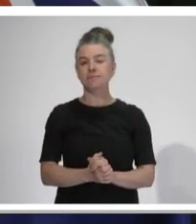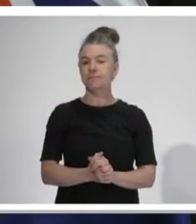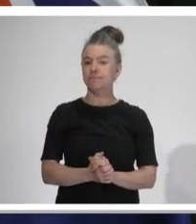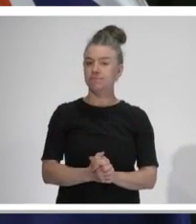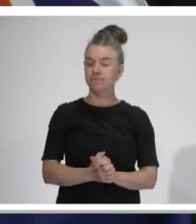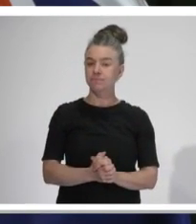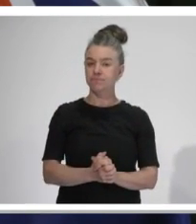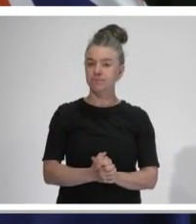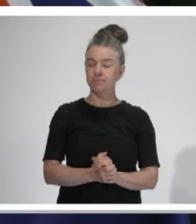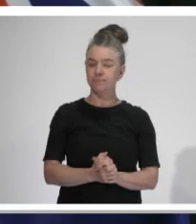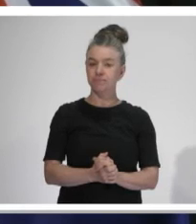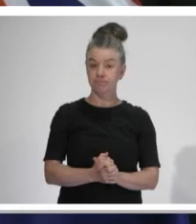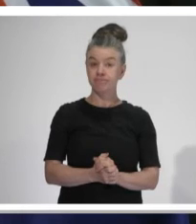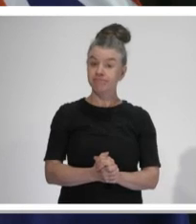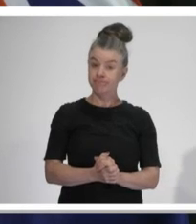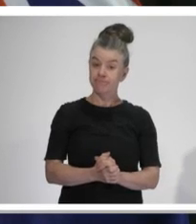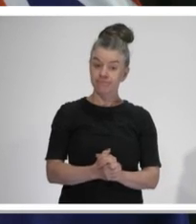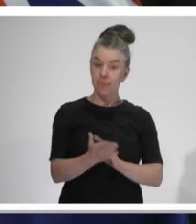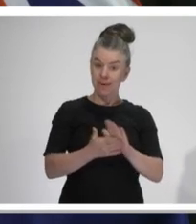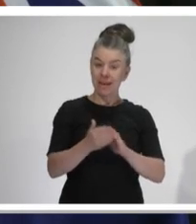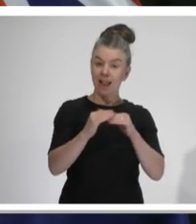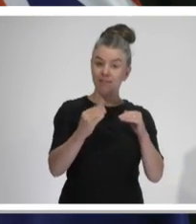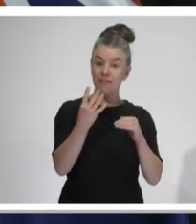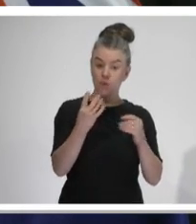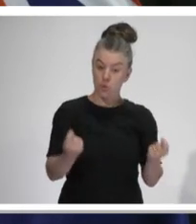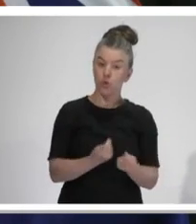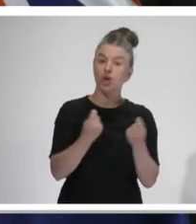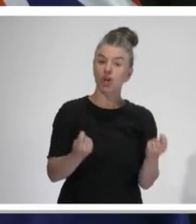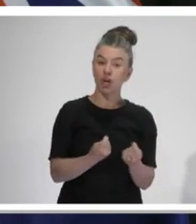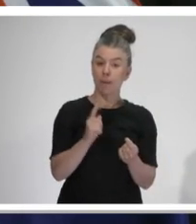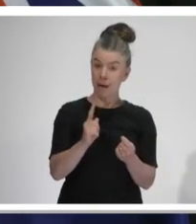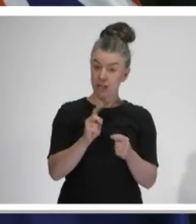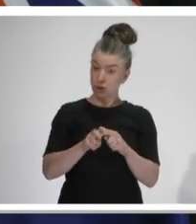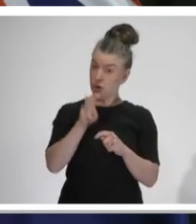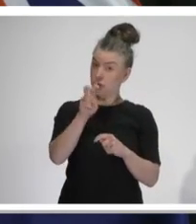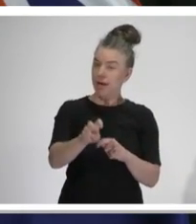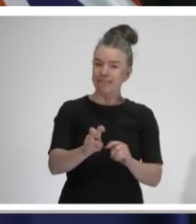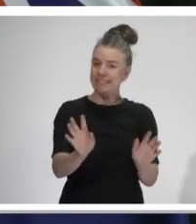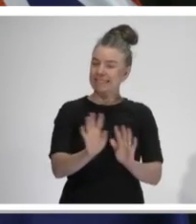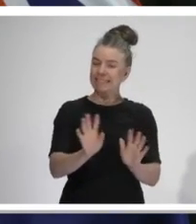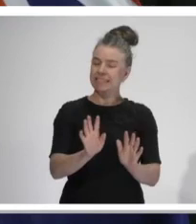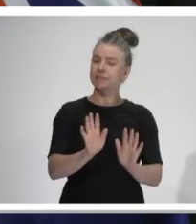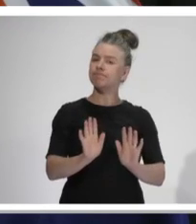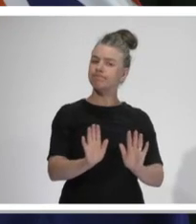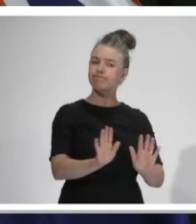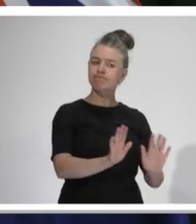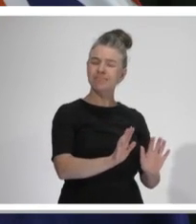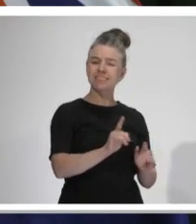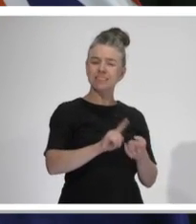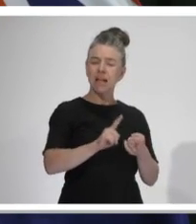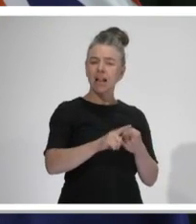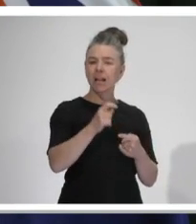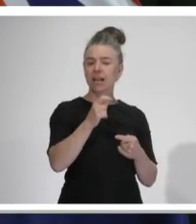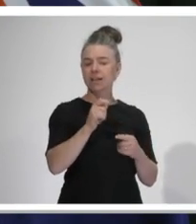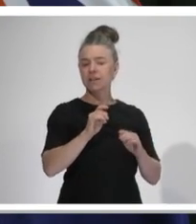4 having doing its job, but I don't think we should get ahead of ourselves. We've still got a few 2 or 3 more days worth